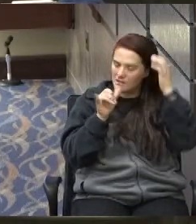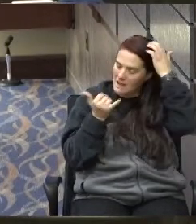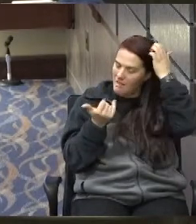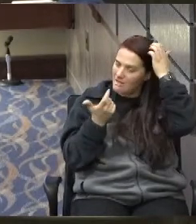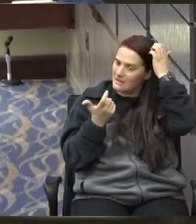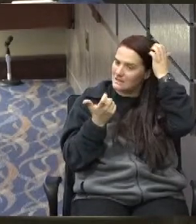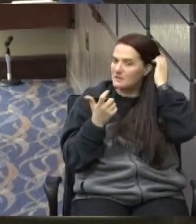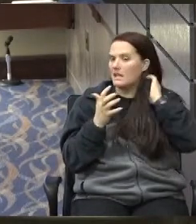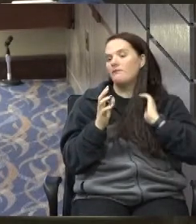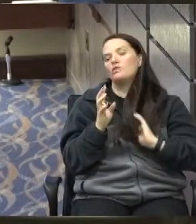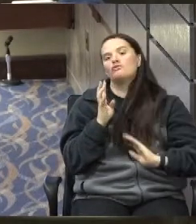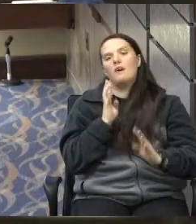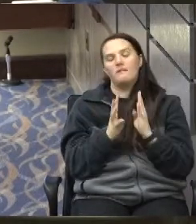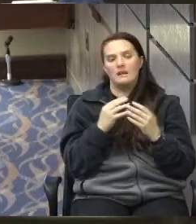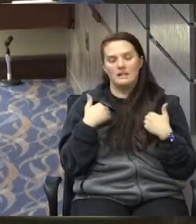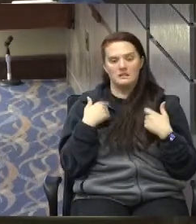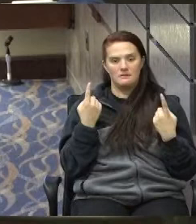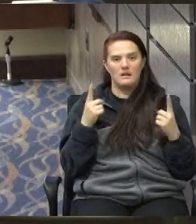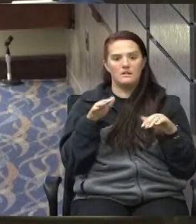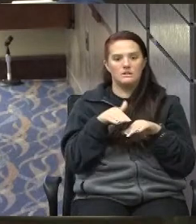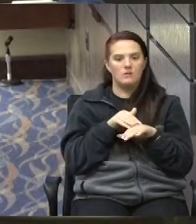speed of traffic has slowed down.